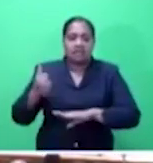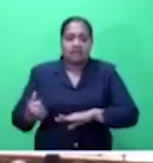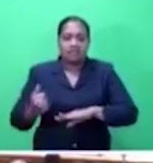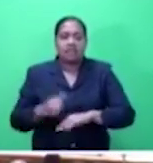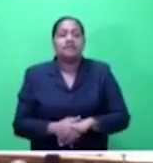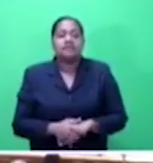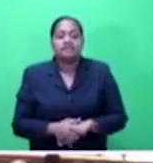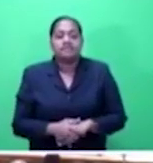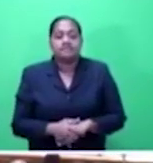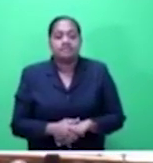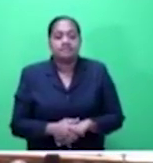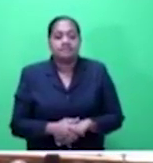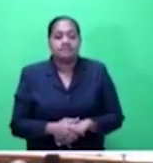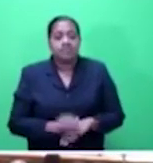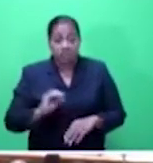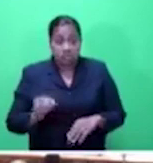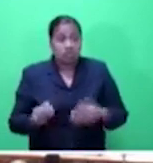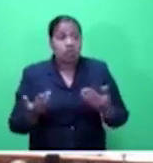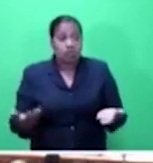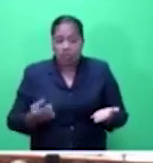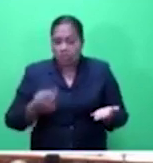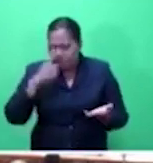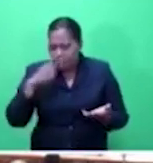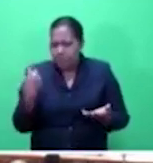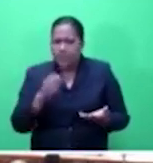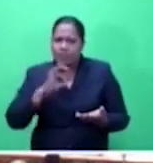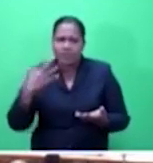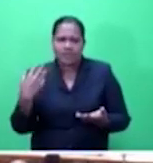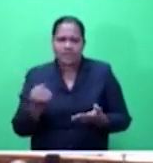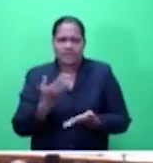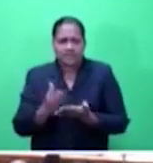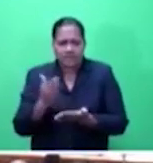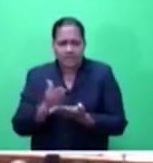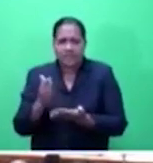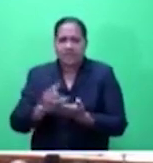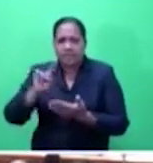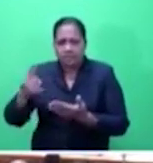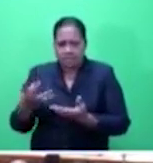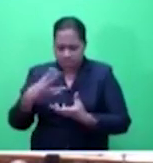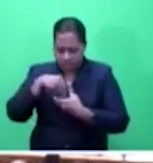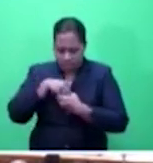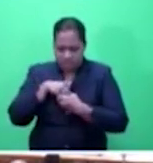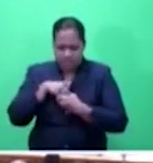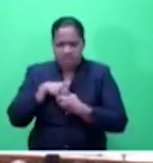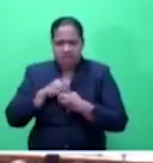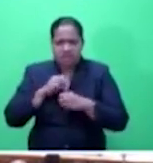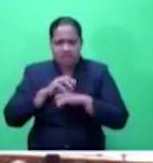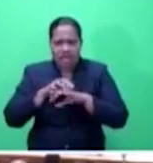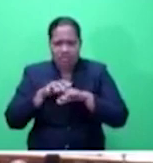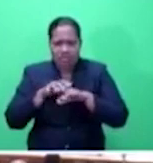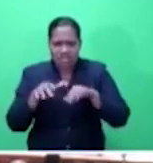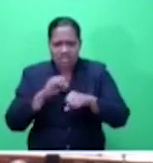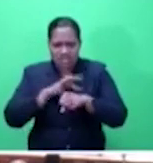their own businesses and who don't have FNPF, who are confirmed to have contracted the virus, will be paid a one-off sum of